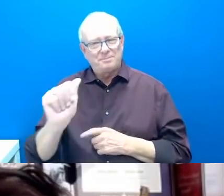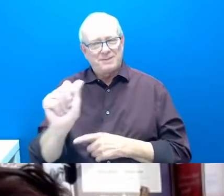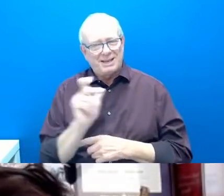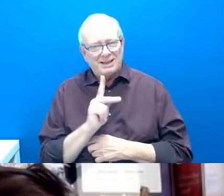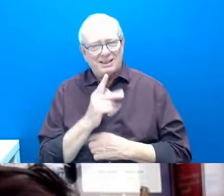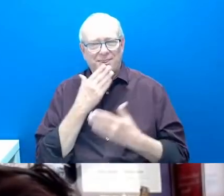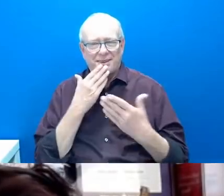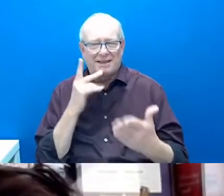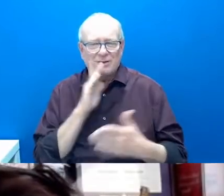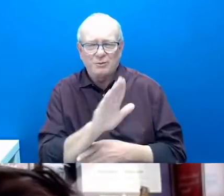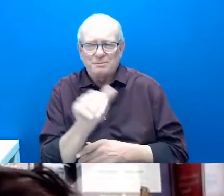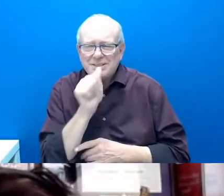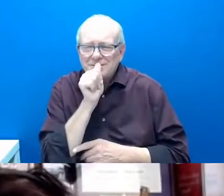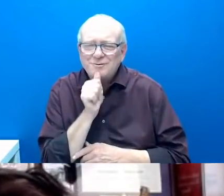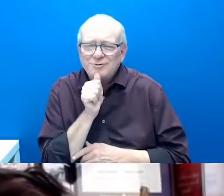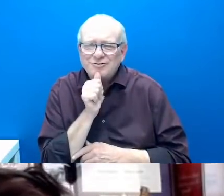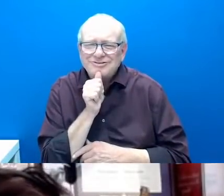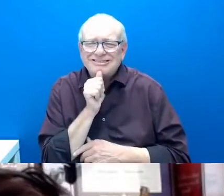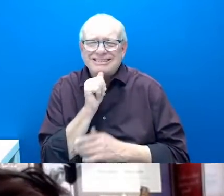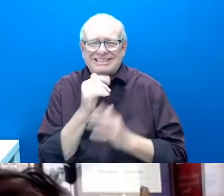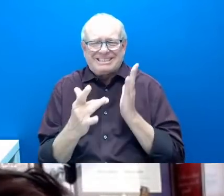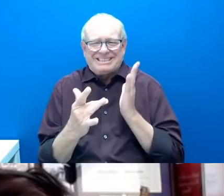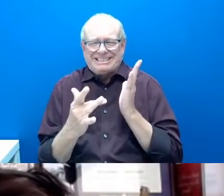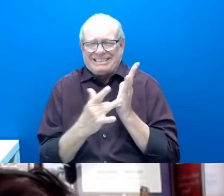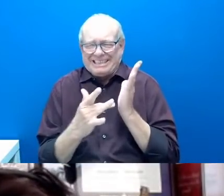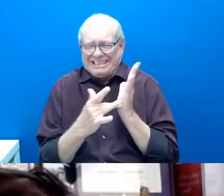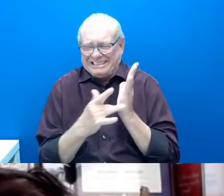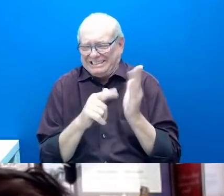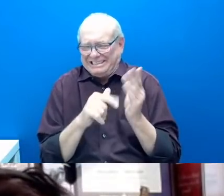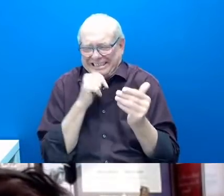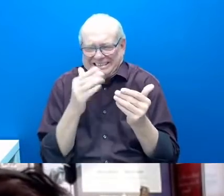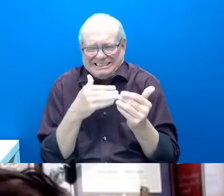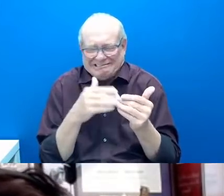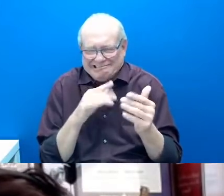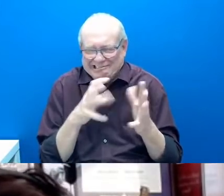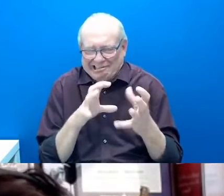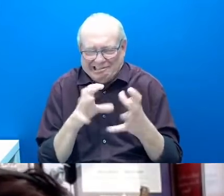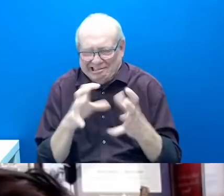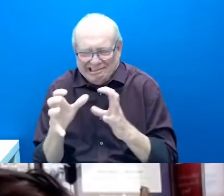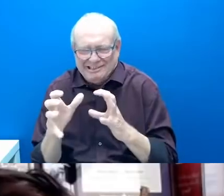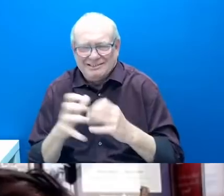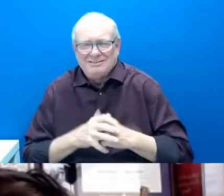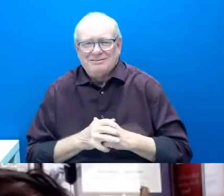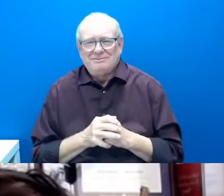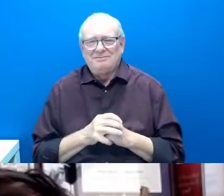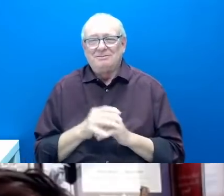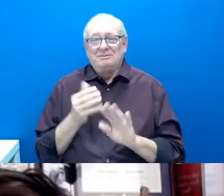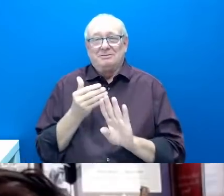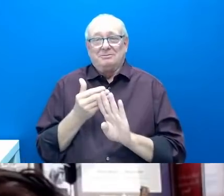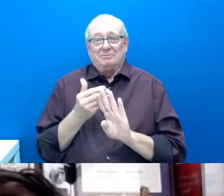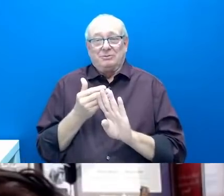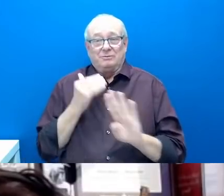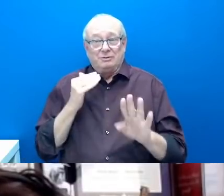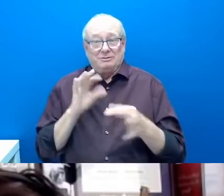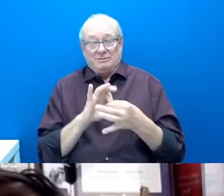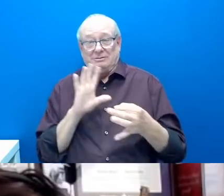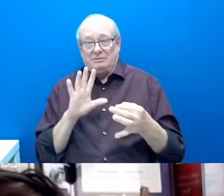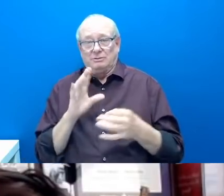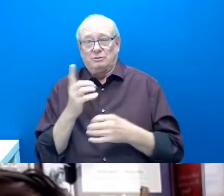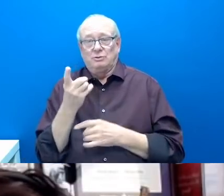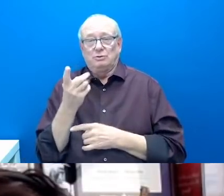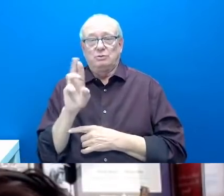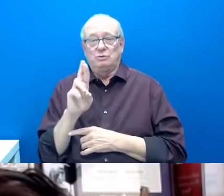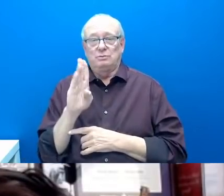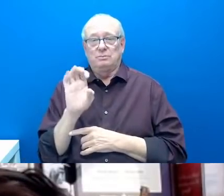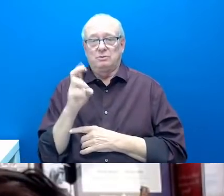Welcome back, everyone, and thank you for bearing with us while we experienced some technical challenges. Before we dropped out, Dr.